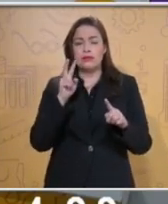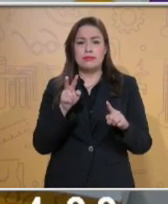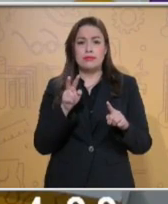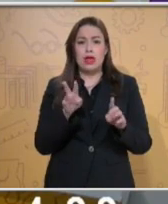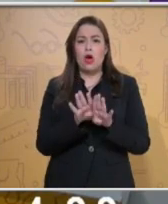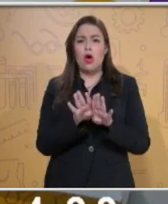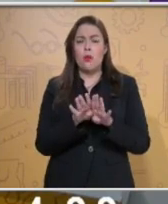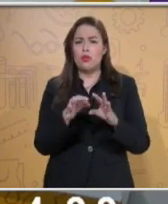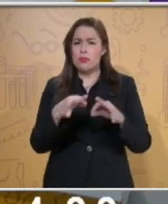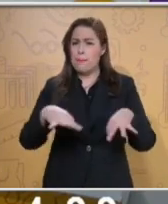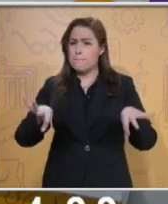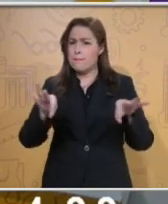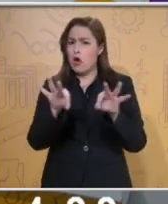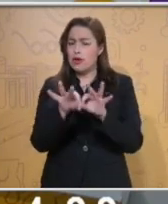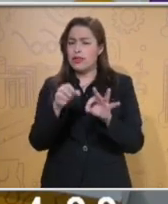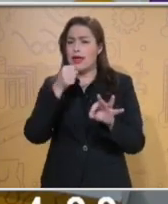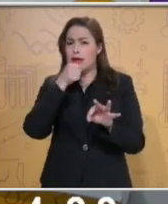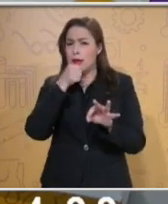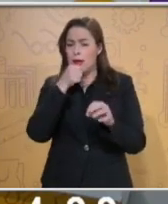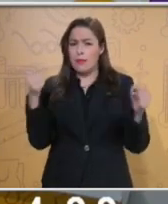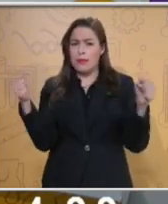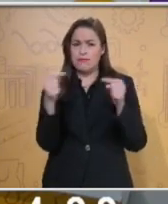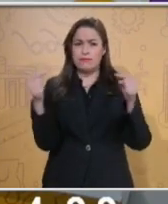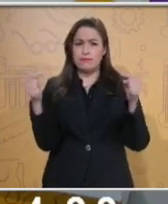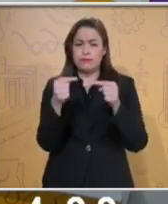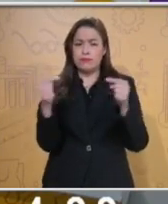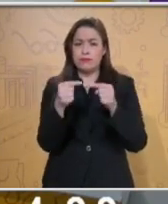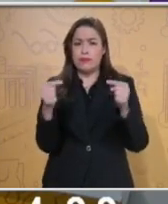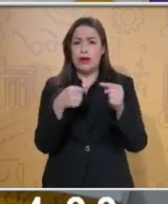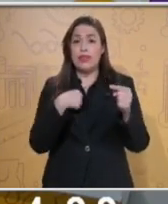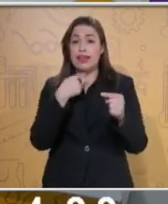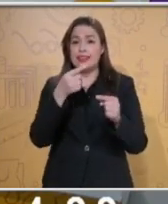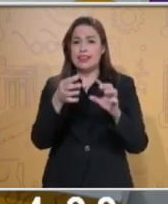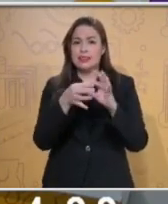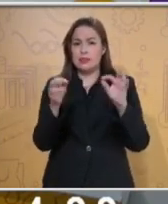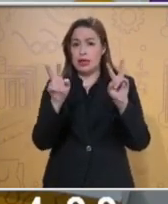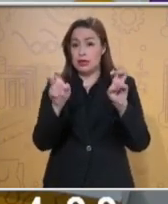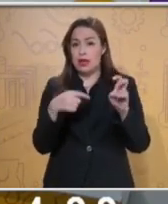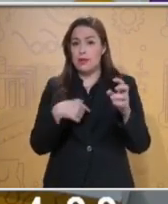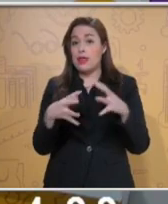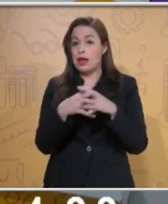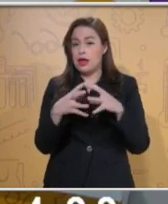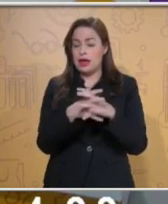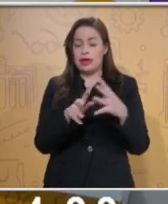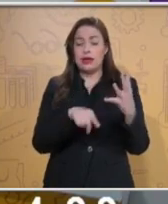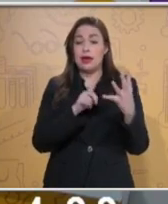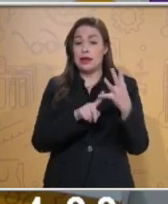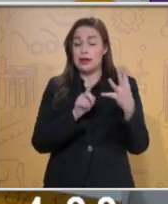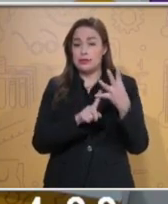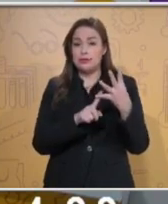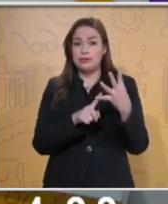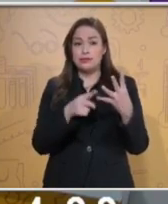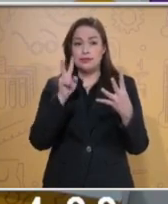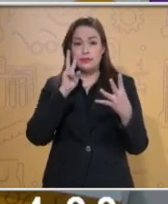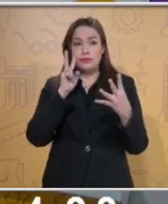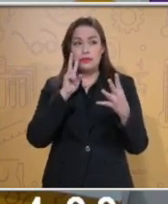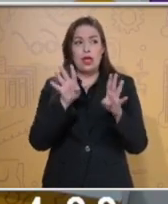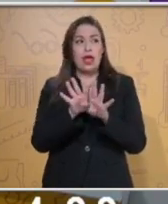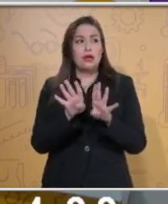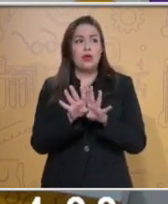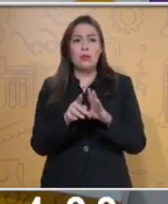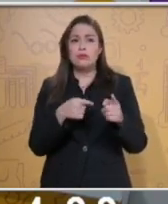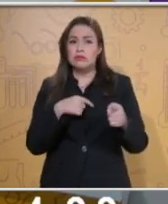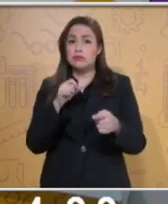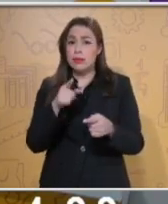event in the Cold War. And in the last one, we have another picture also for the Cold War.